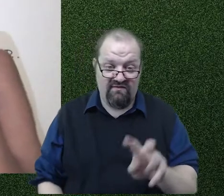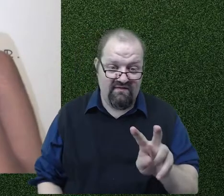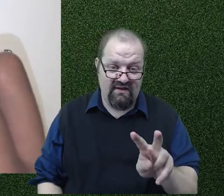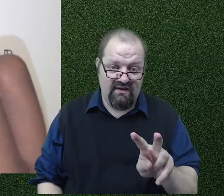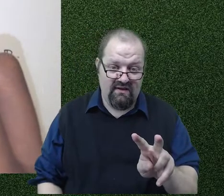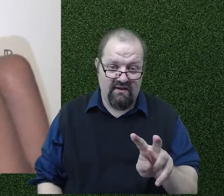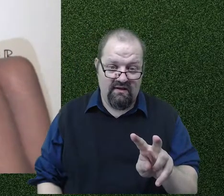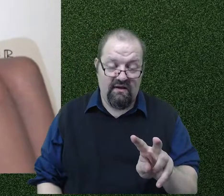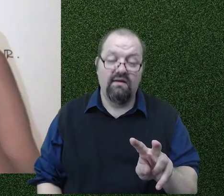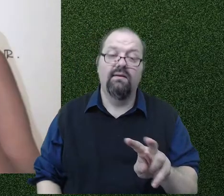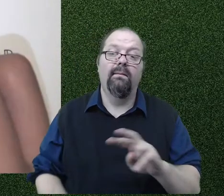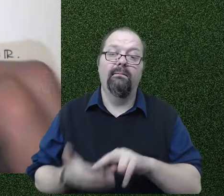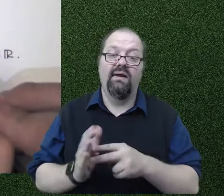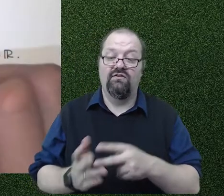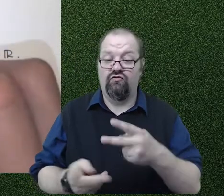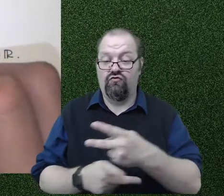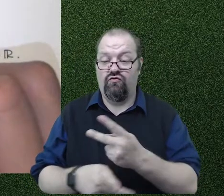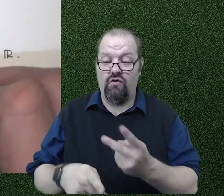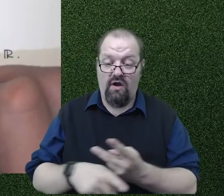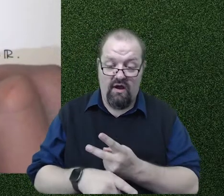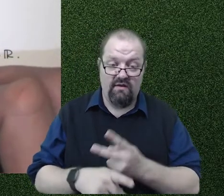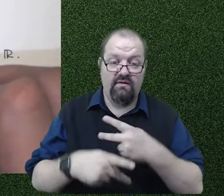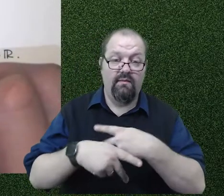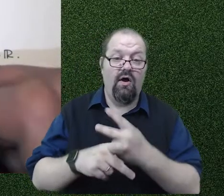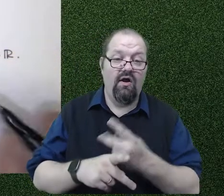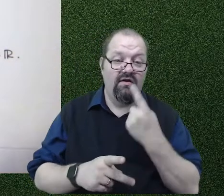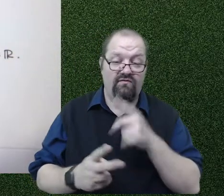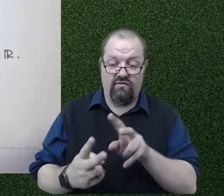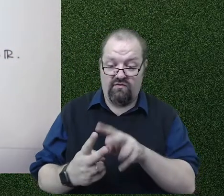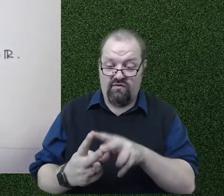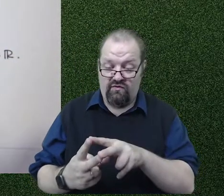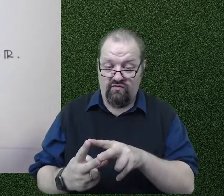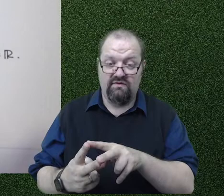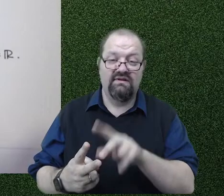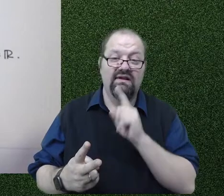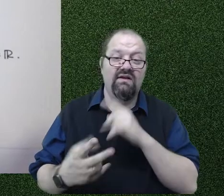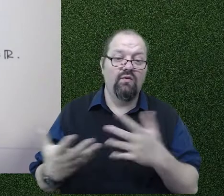it turns out that the cross product of those two vectors is the zero vector.